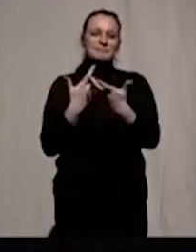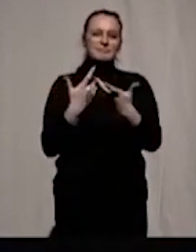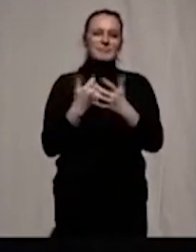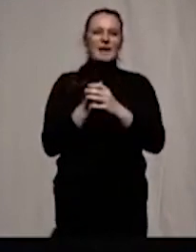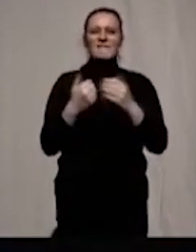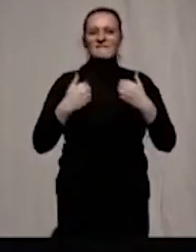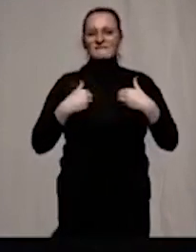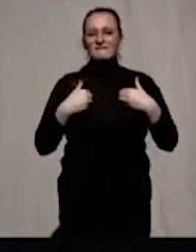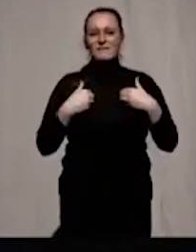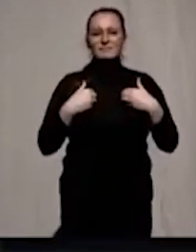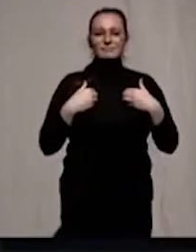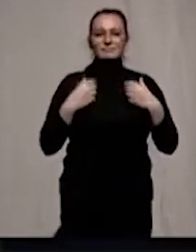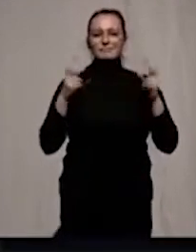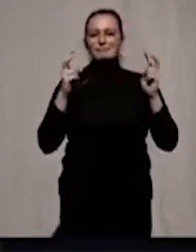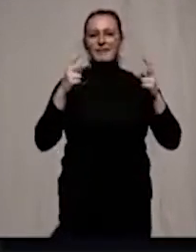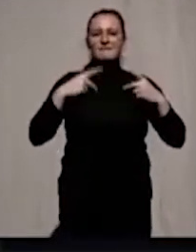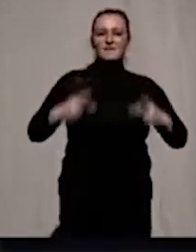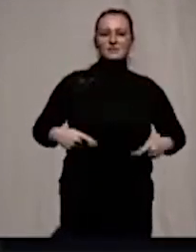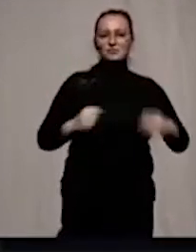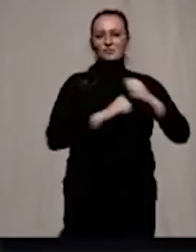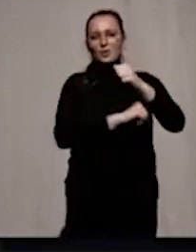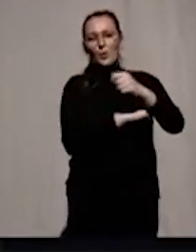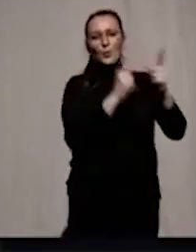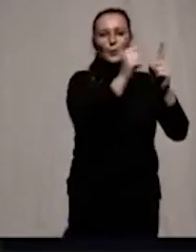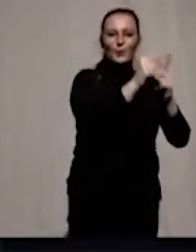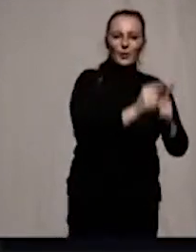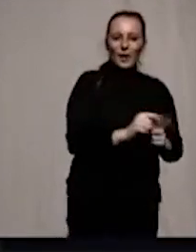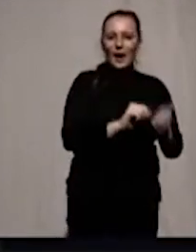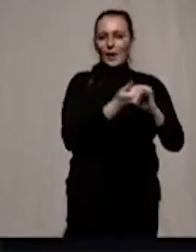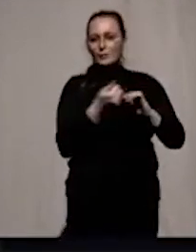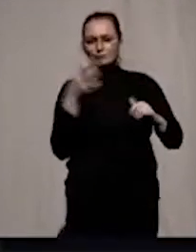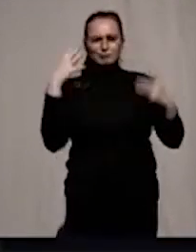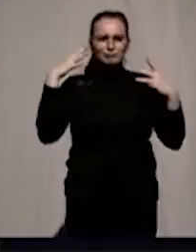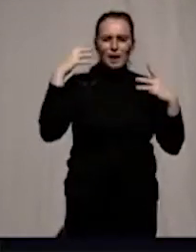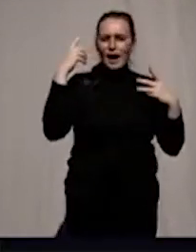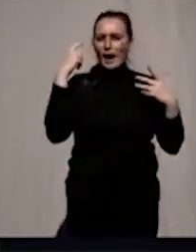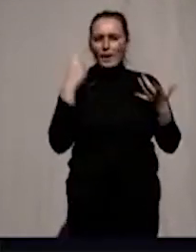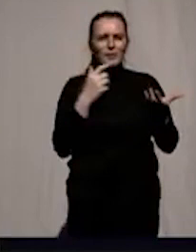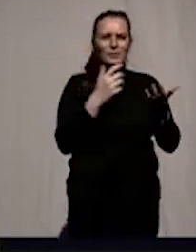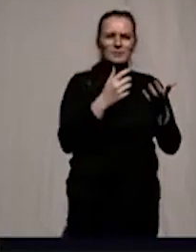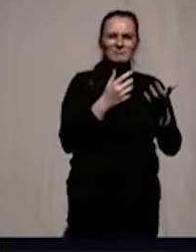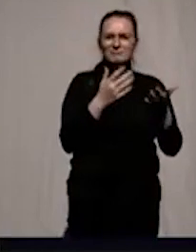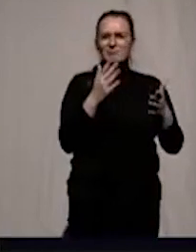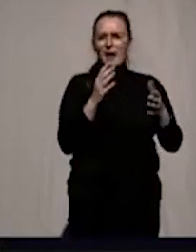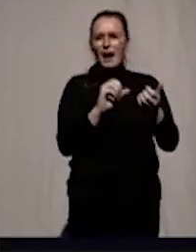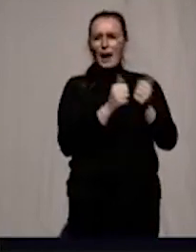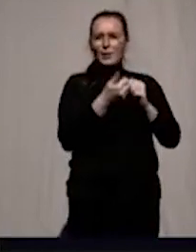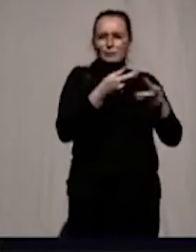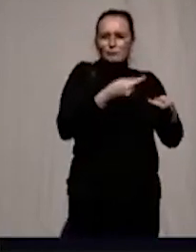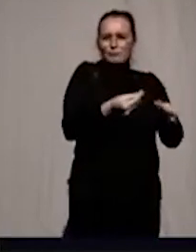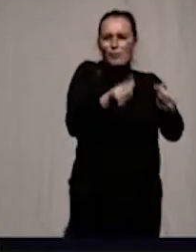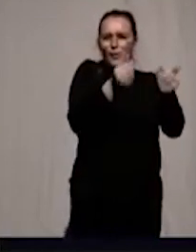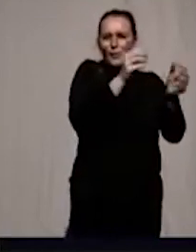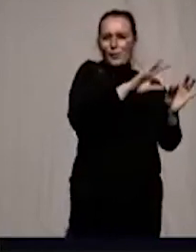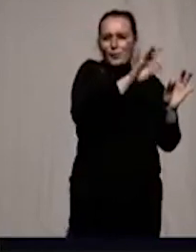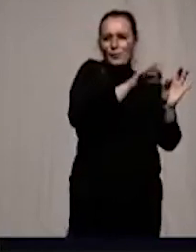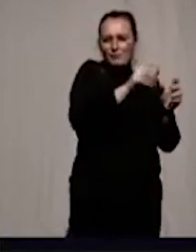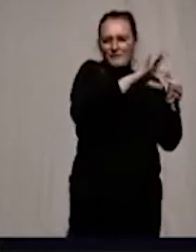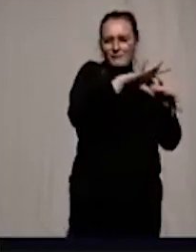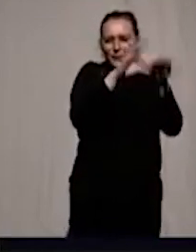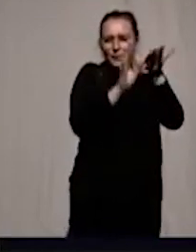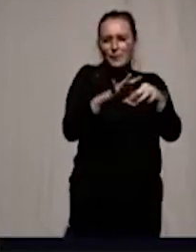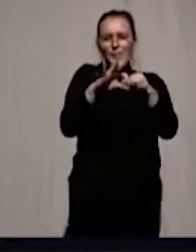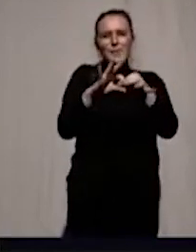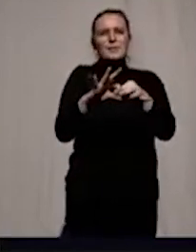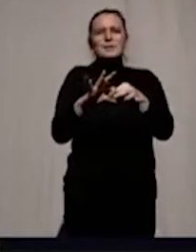physical structure of like the words or how the sounds are, the musical structure of everything, the musicality of everything, and then the overall conveyed emotion that just kind of blends